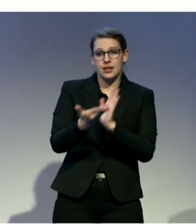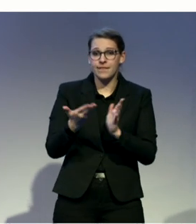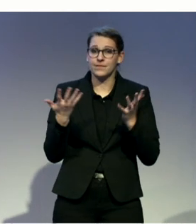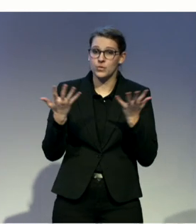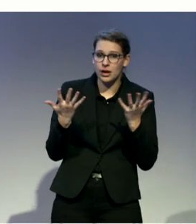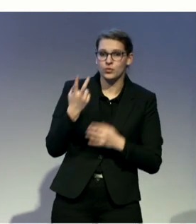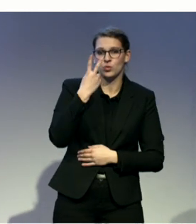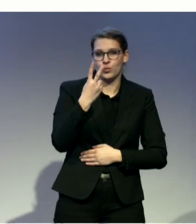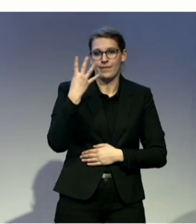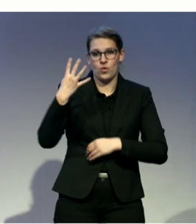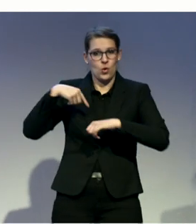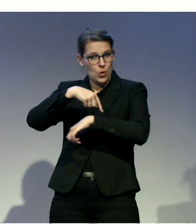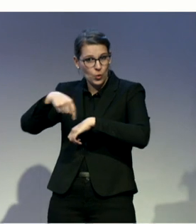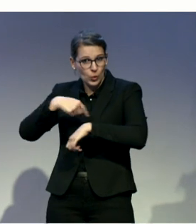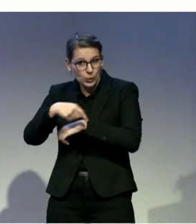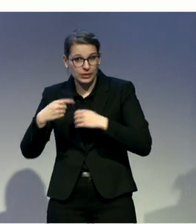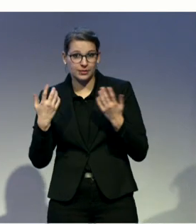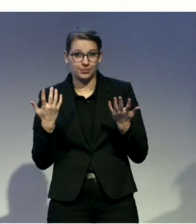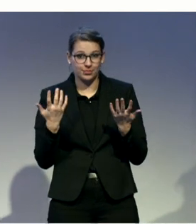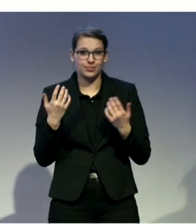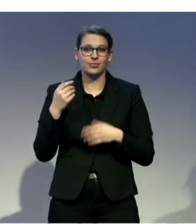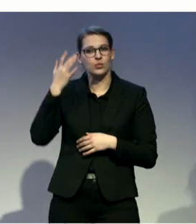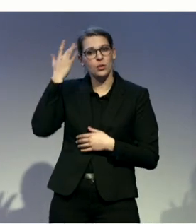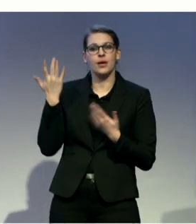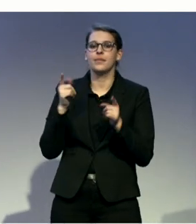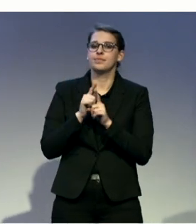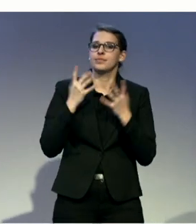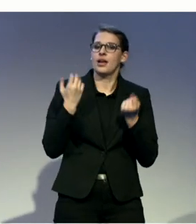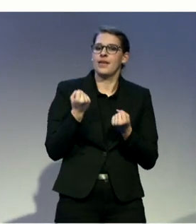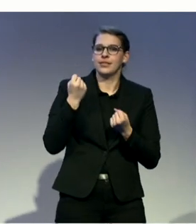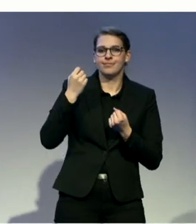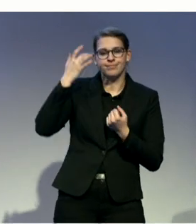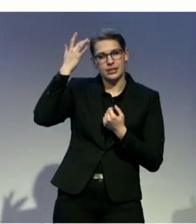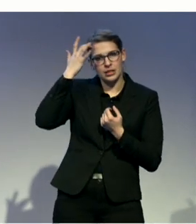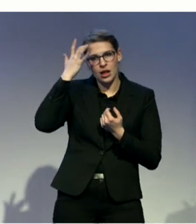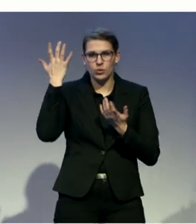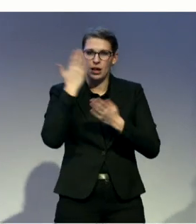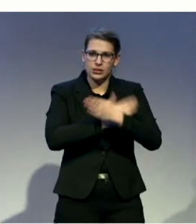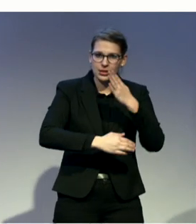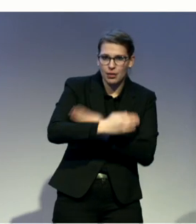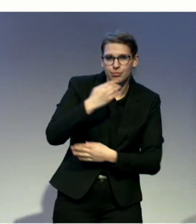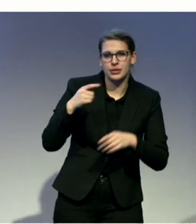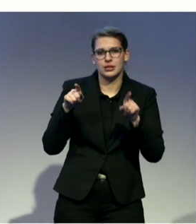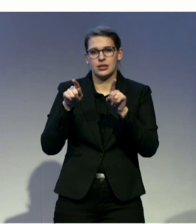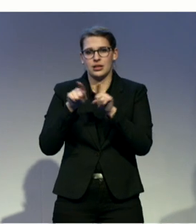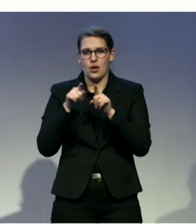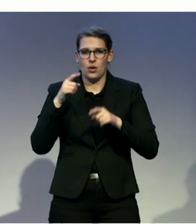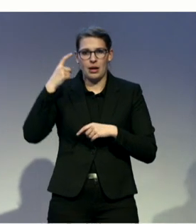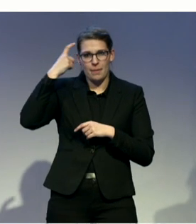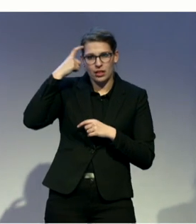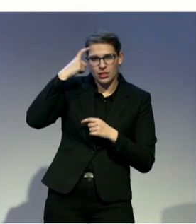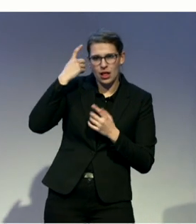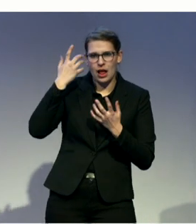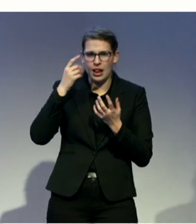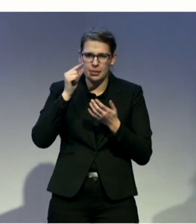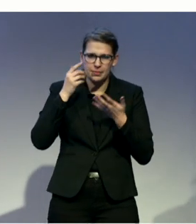intellectual disabilities plus mental disorder. We have services with partial support, while we have services with